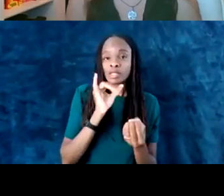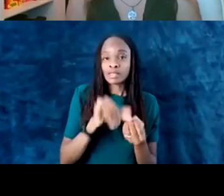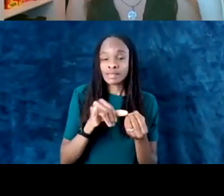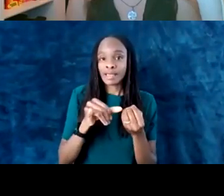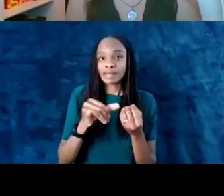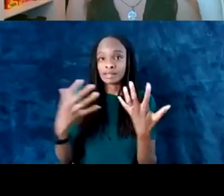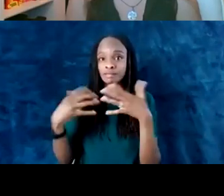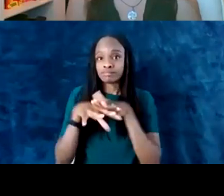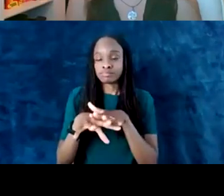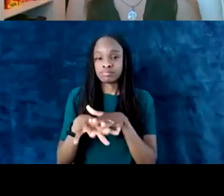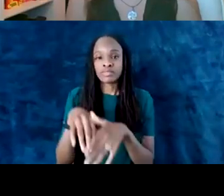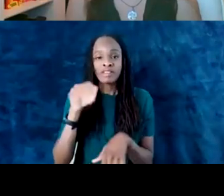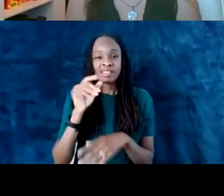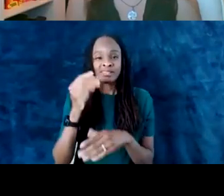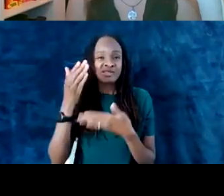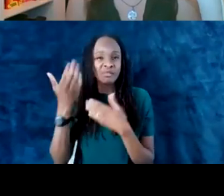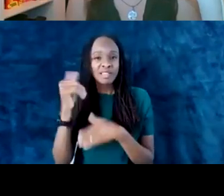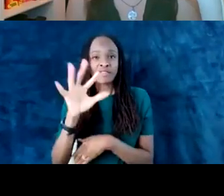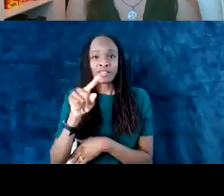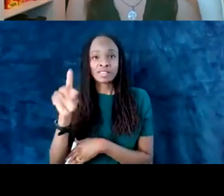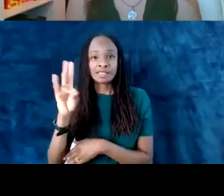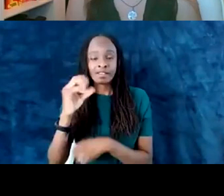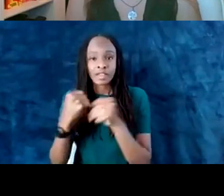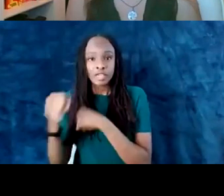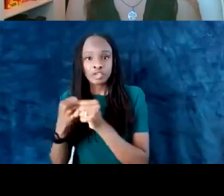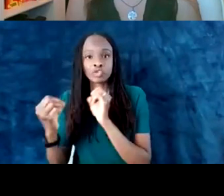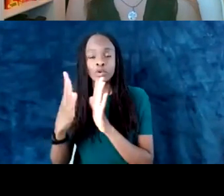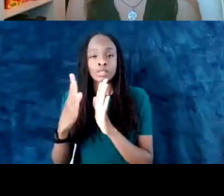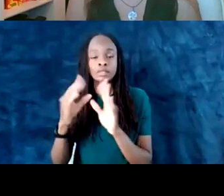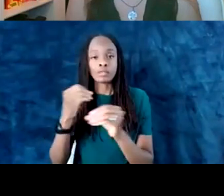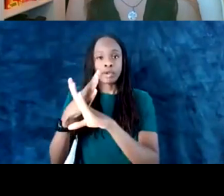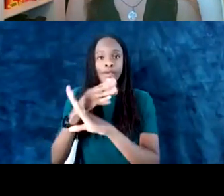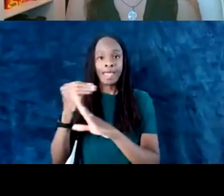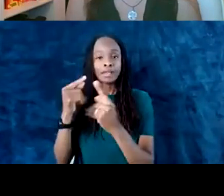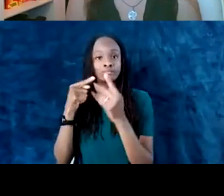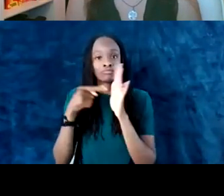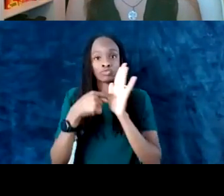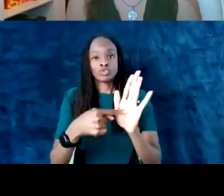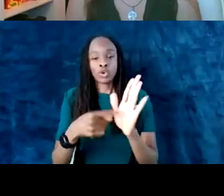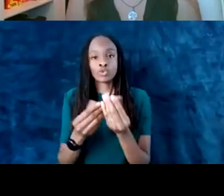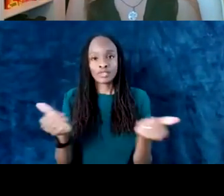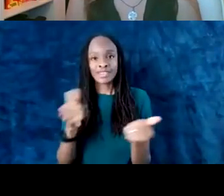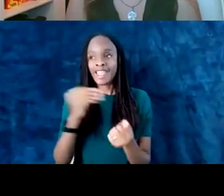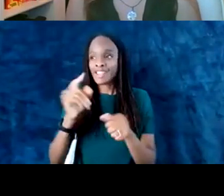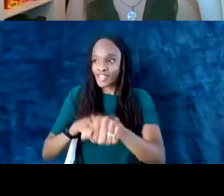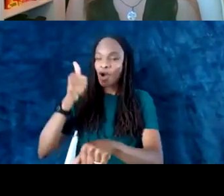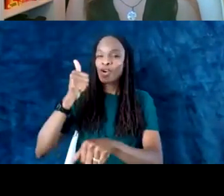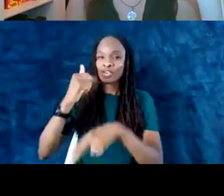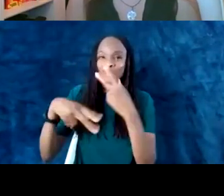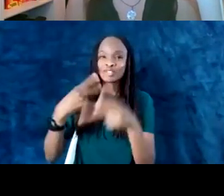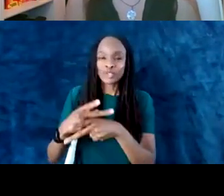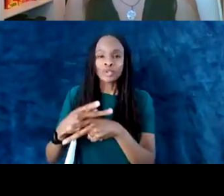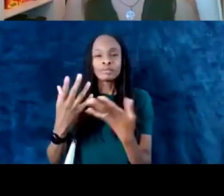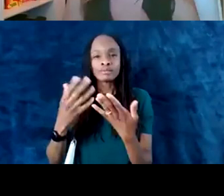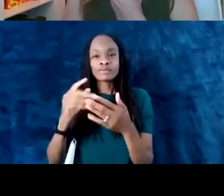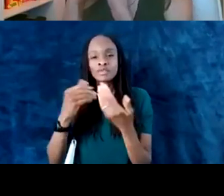last 5 to 7 years to address some of those barriers and point to solutions, as well as longer term organizations that have been